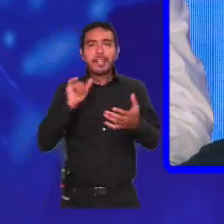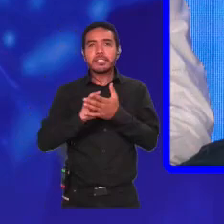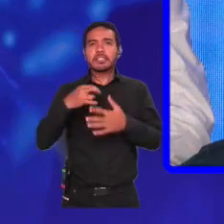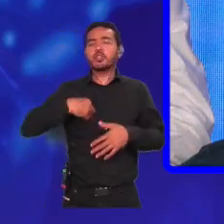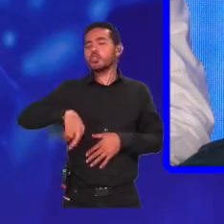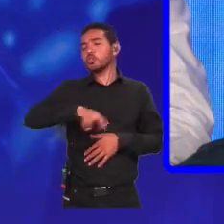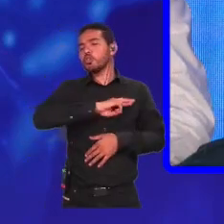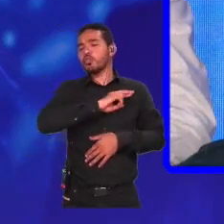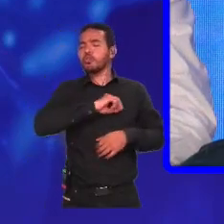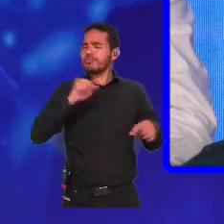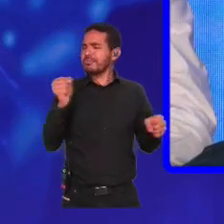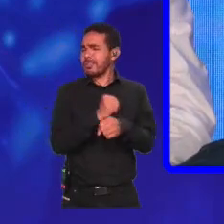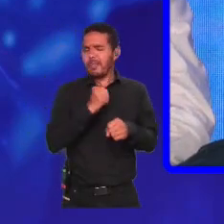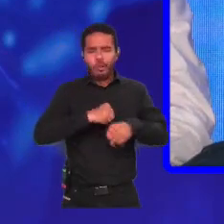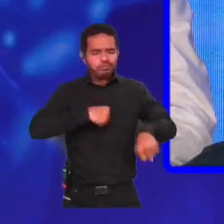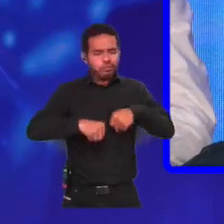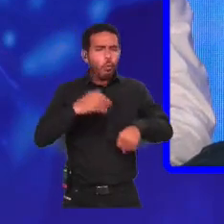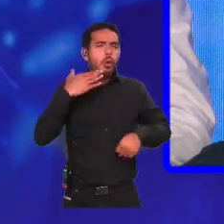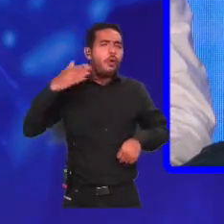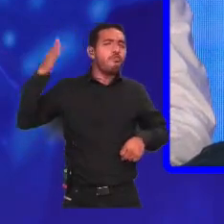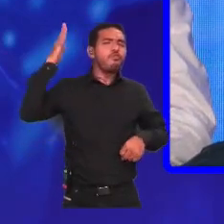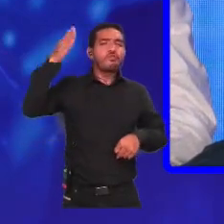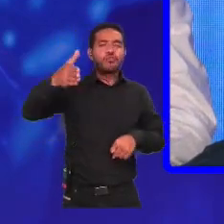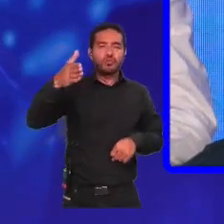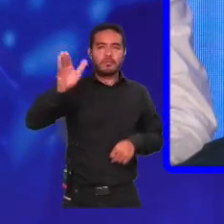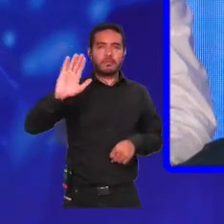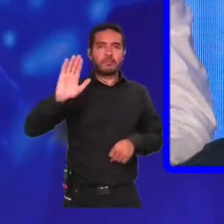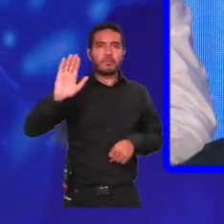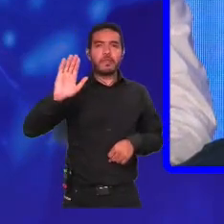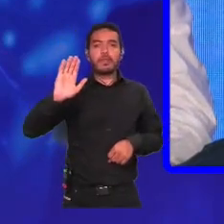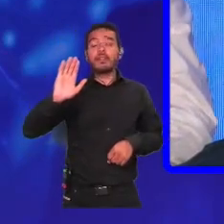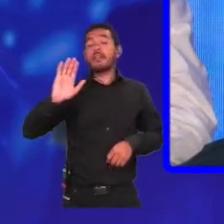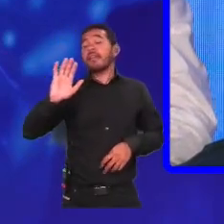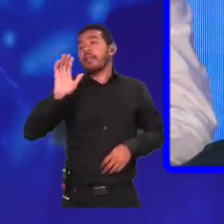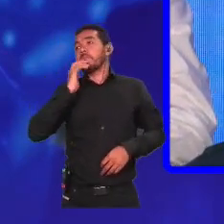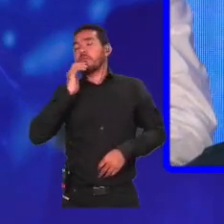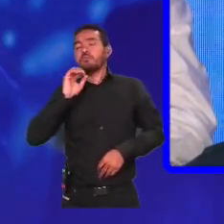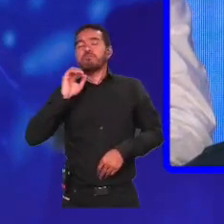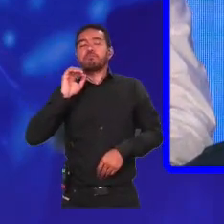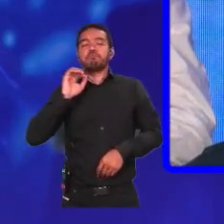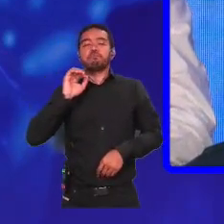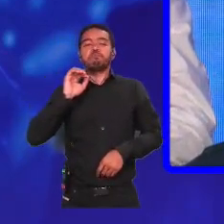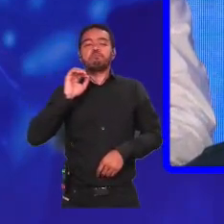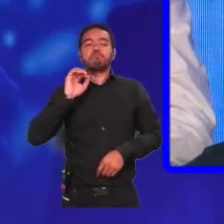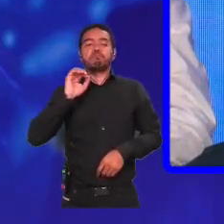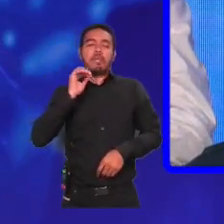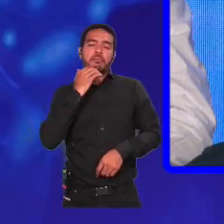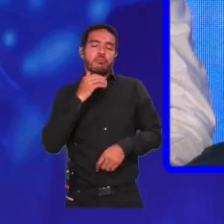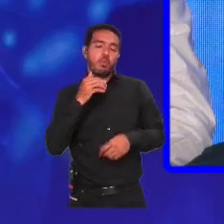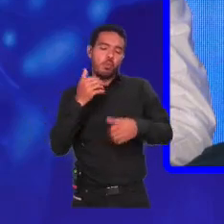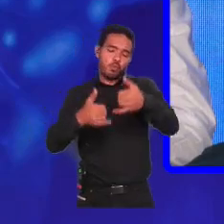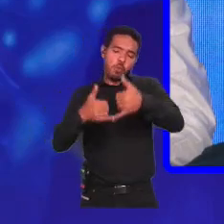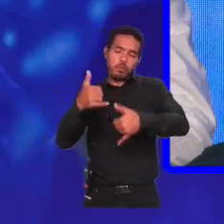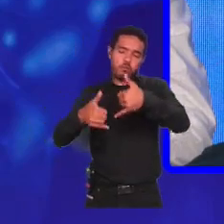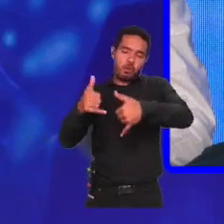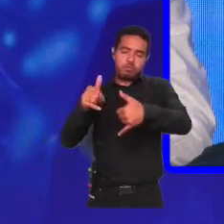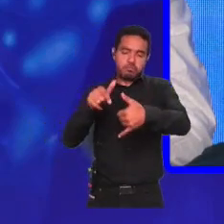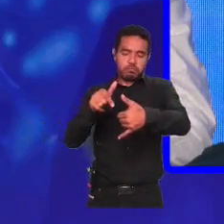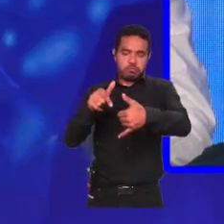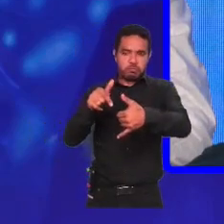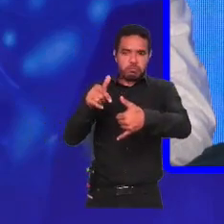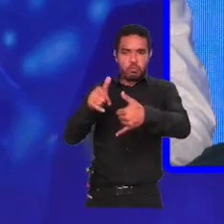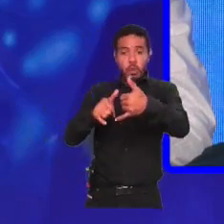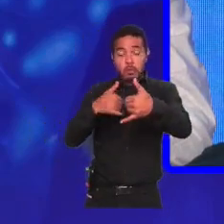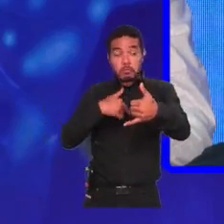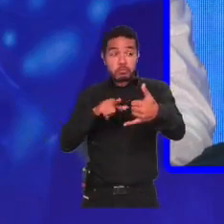near future. So perhaps you think about a game like, say, God of War, and that is a style that you would like to work